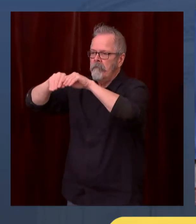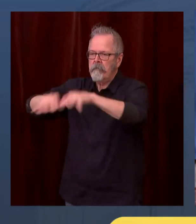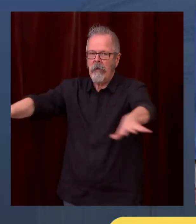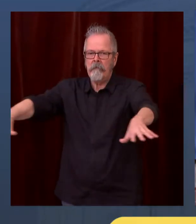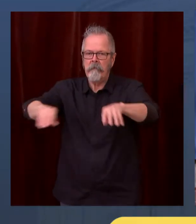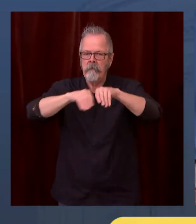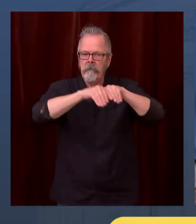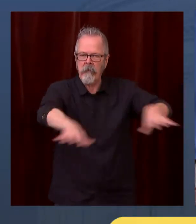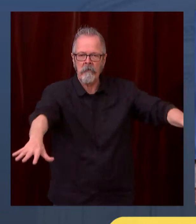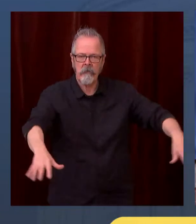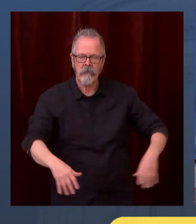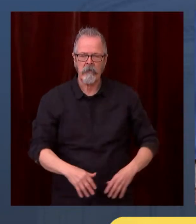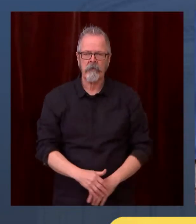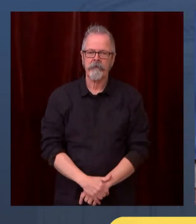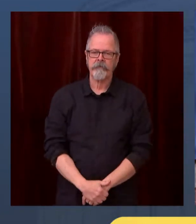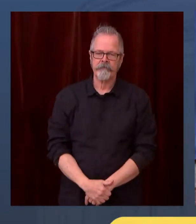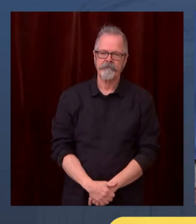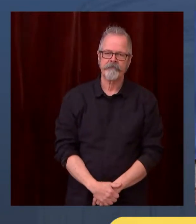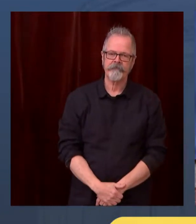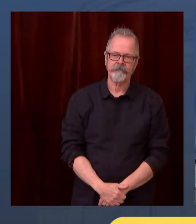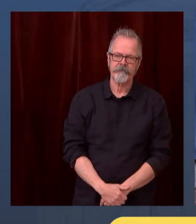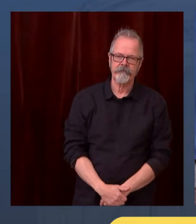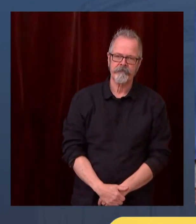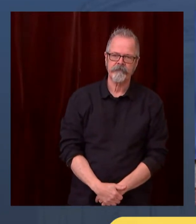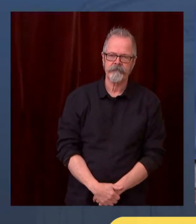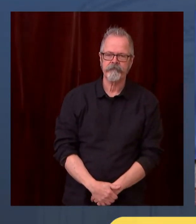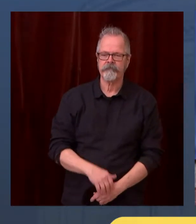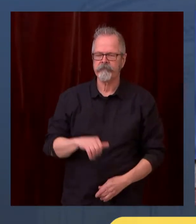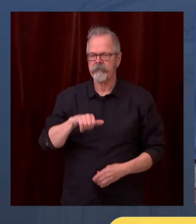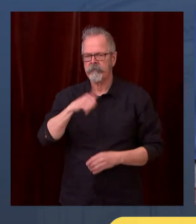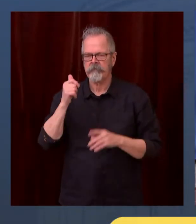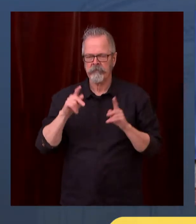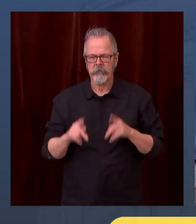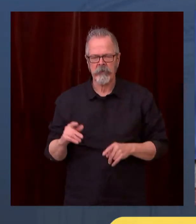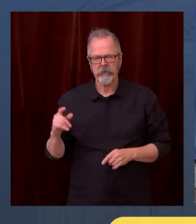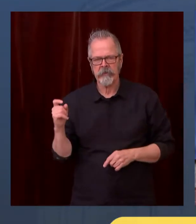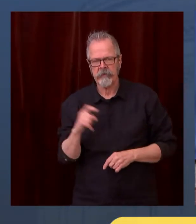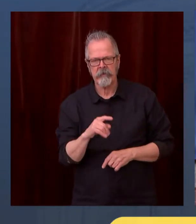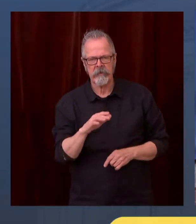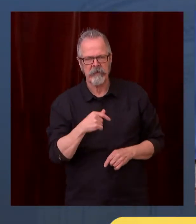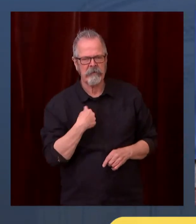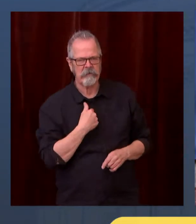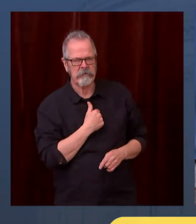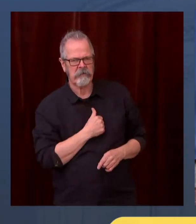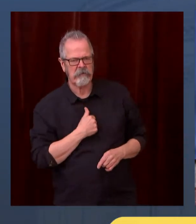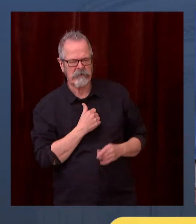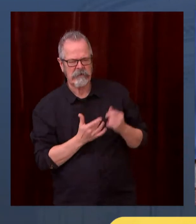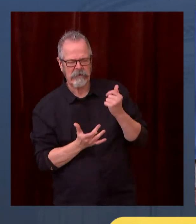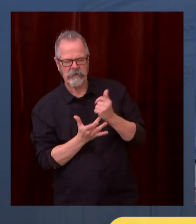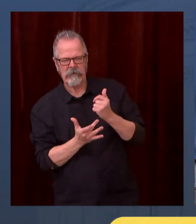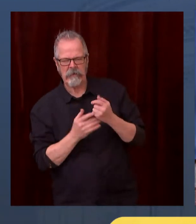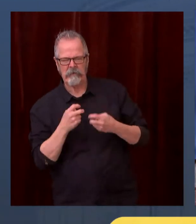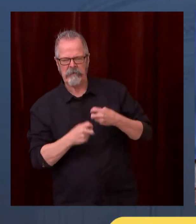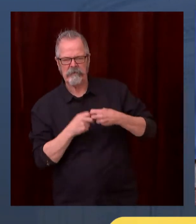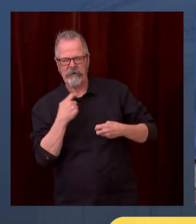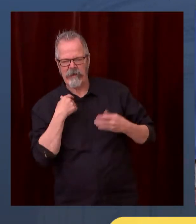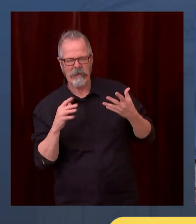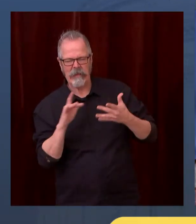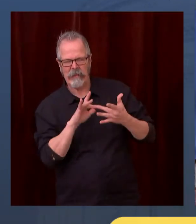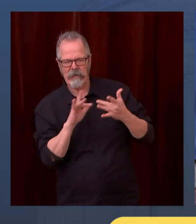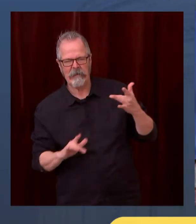and by the way, my camera is not working, so apologies for that technical issue earlier. As the governor just